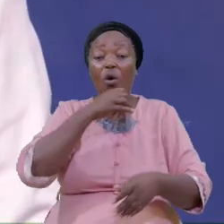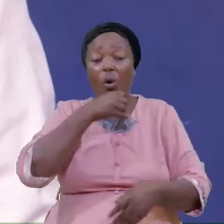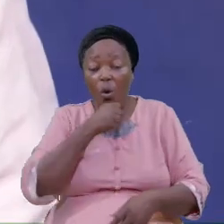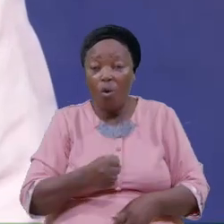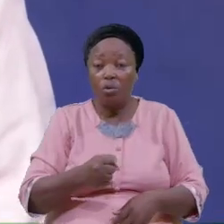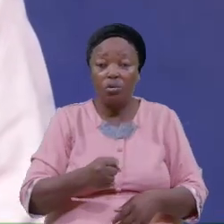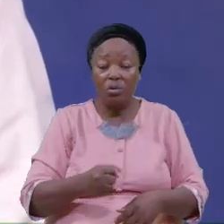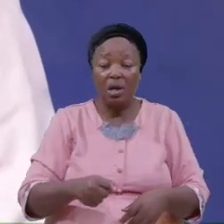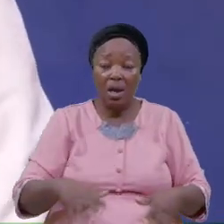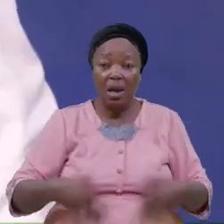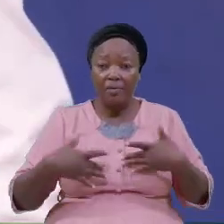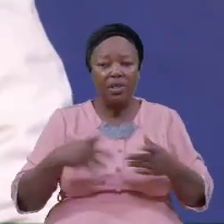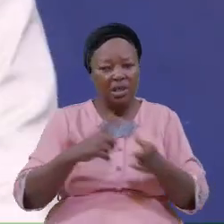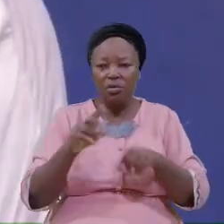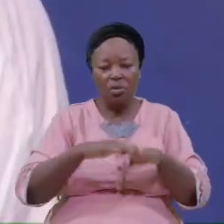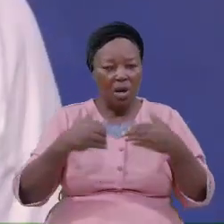yet.